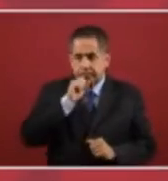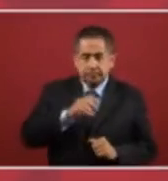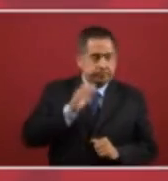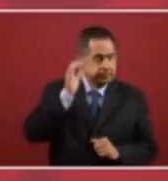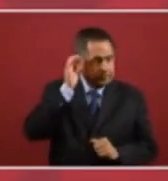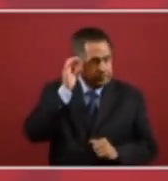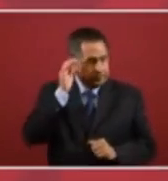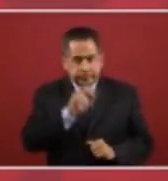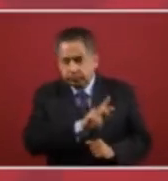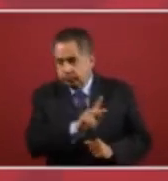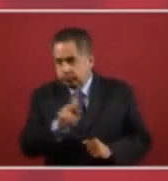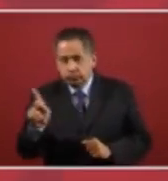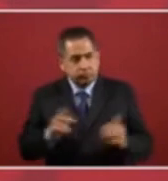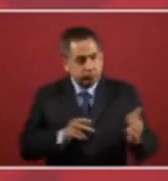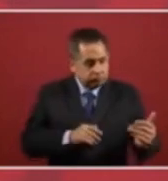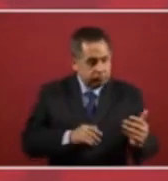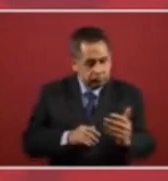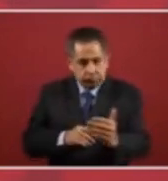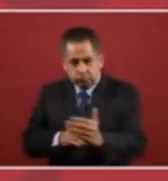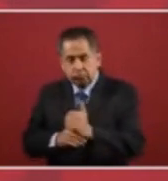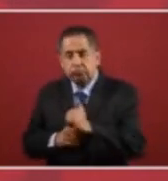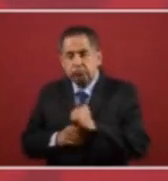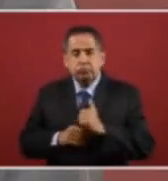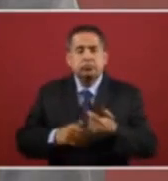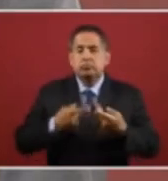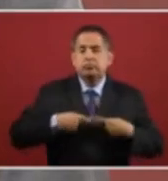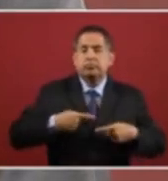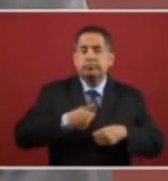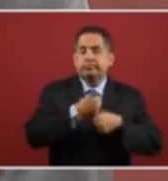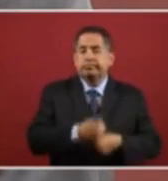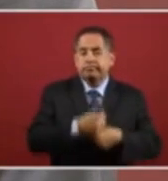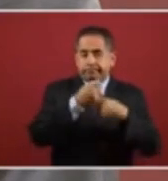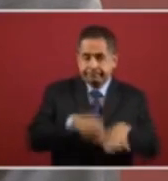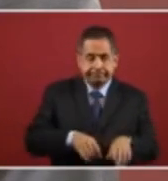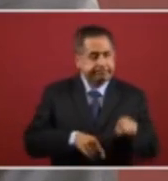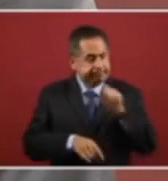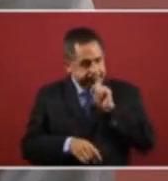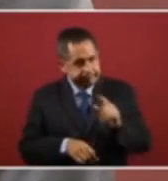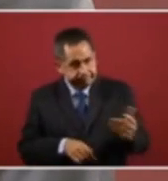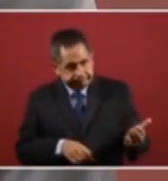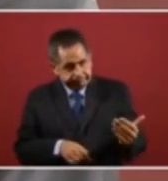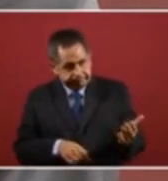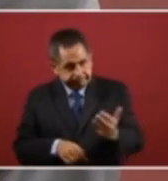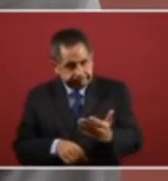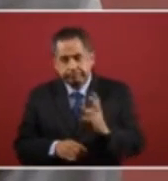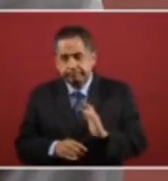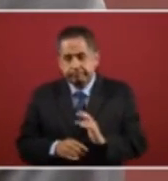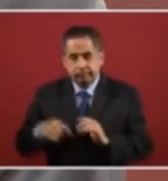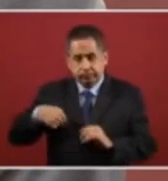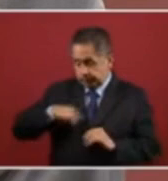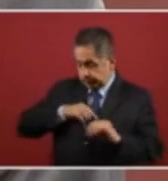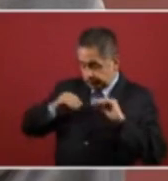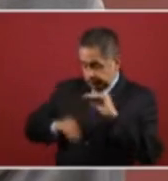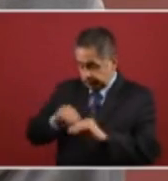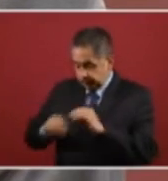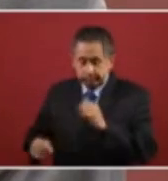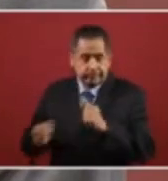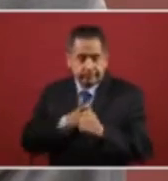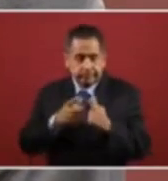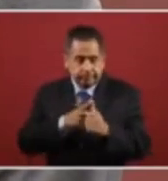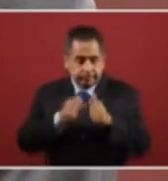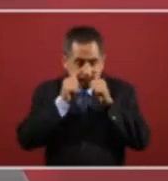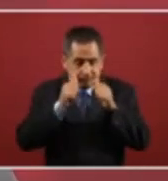and listening to all, and of course, especially to the victims. And you cannot do anything